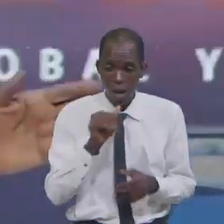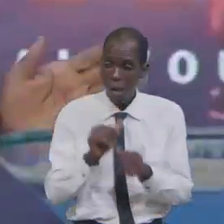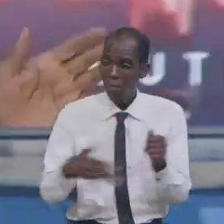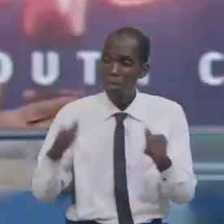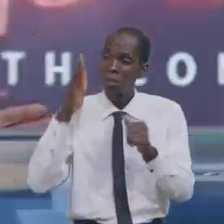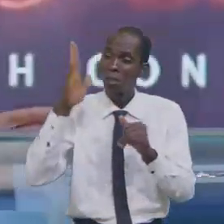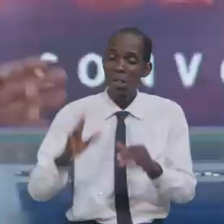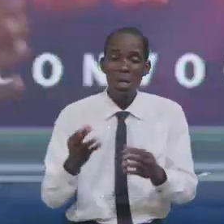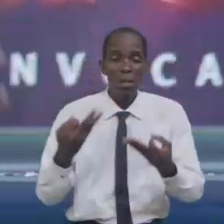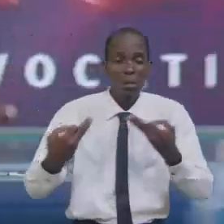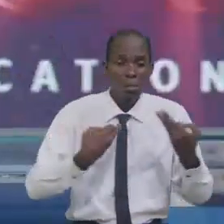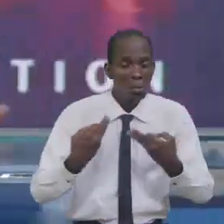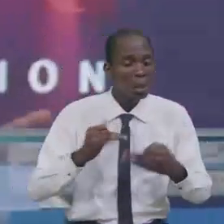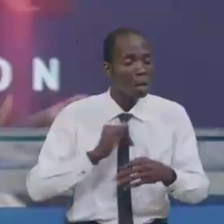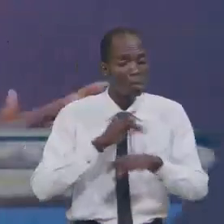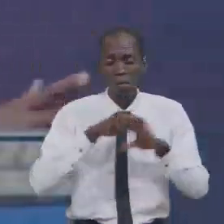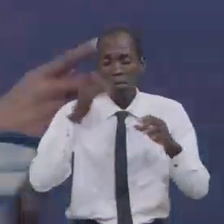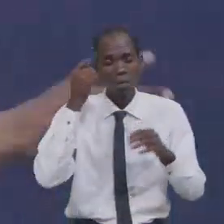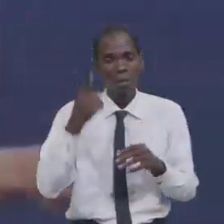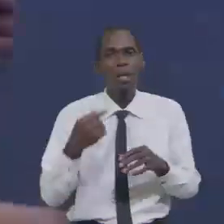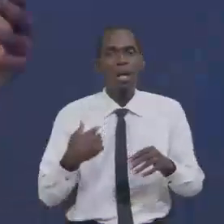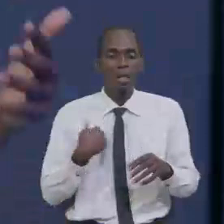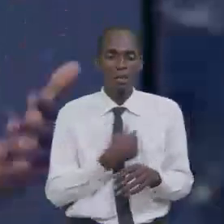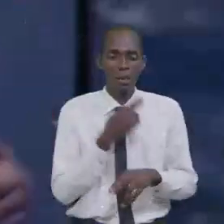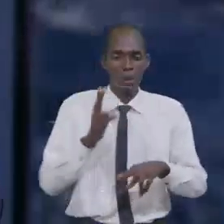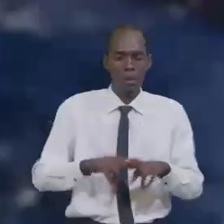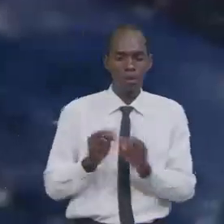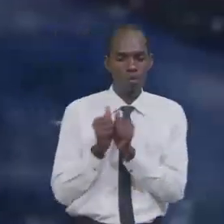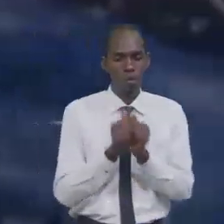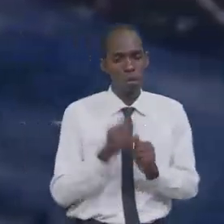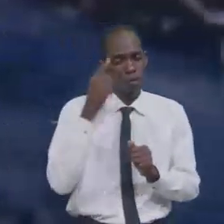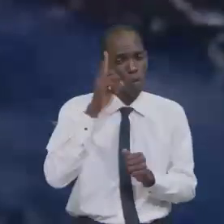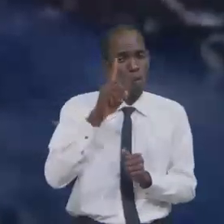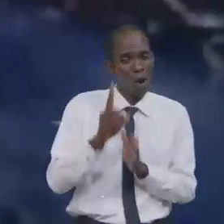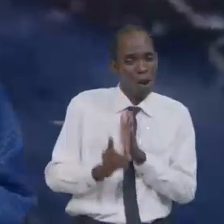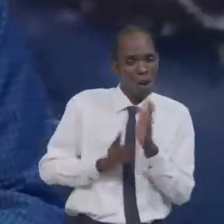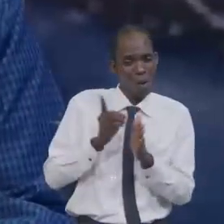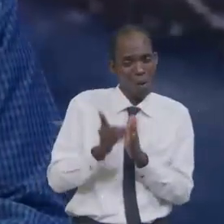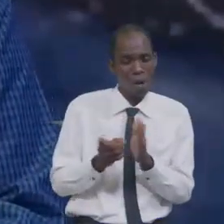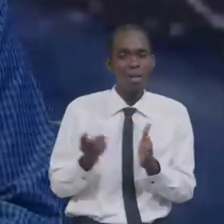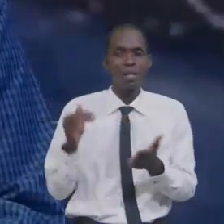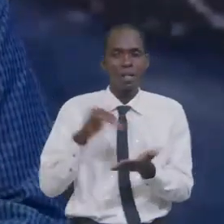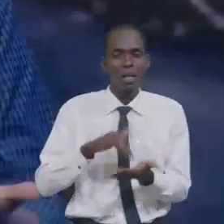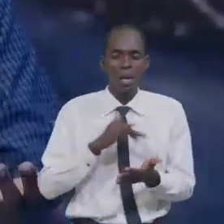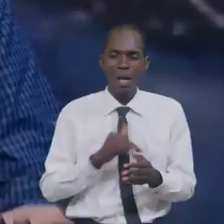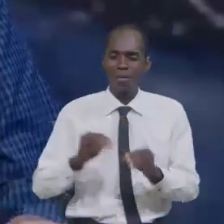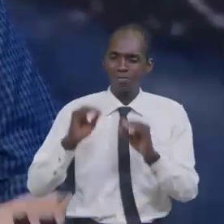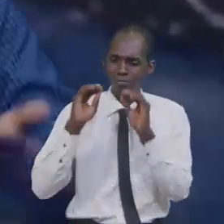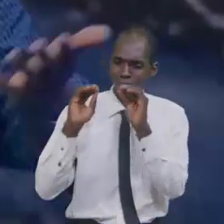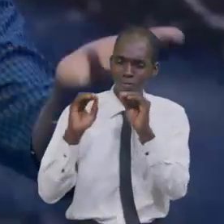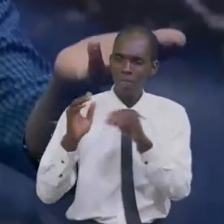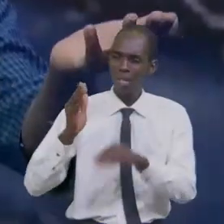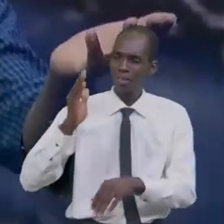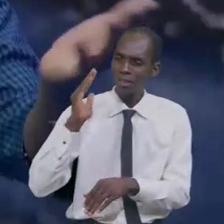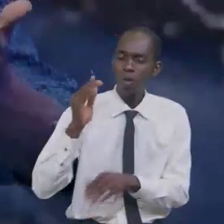And then we'll sit down for the next 1 hour, and I will teach him again what the teacher, the lecturer, had